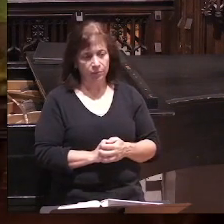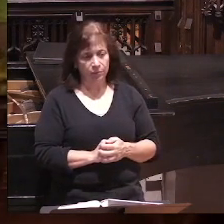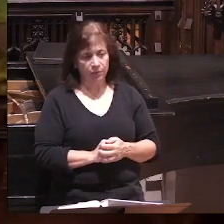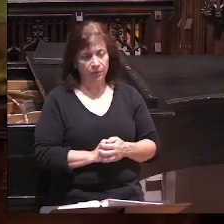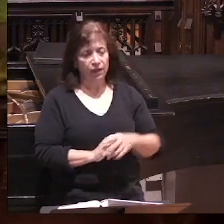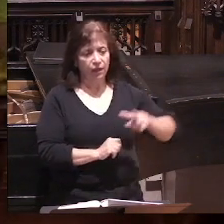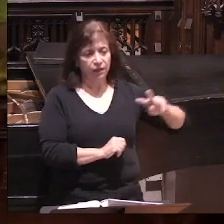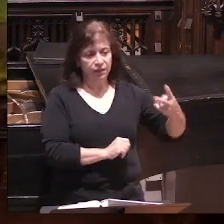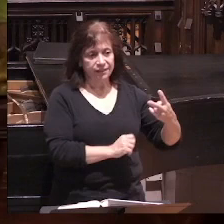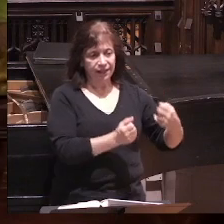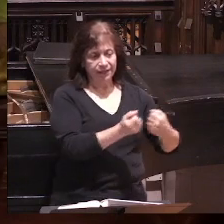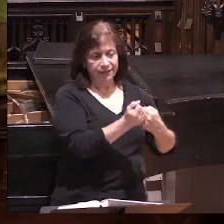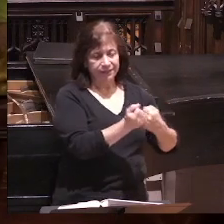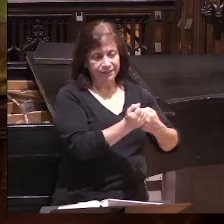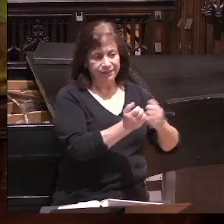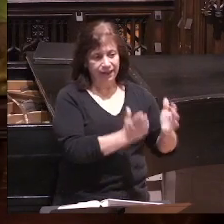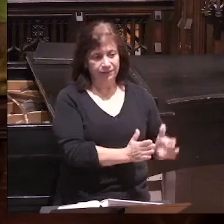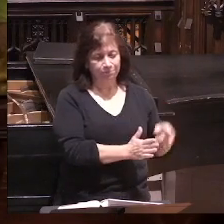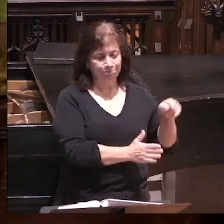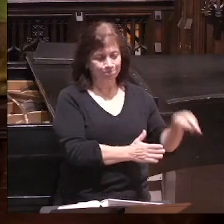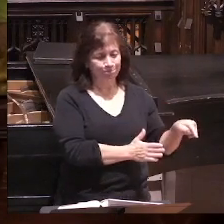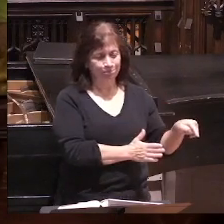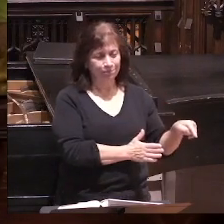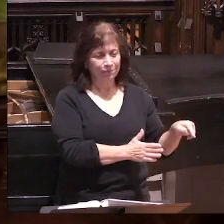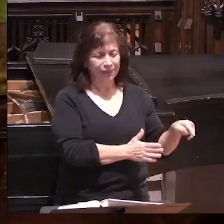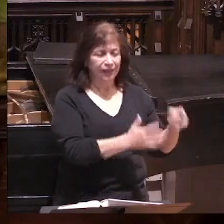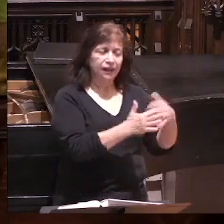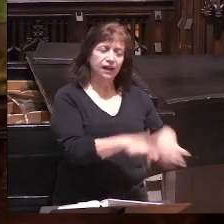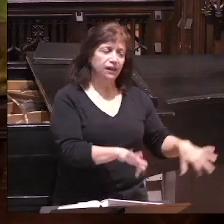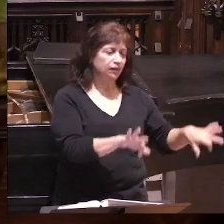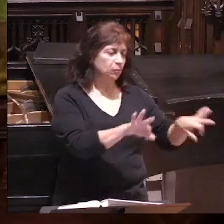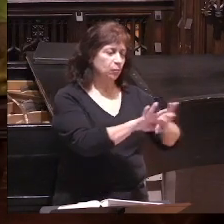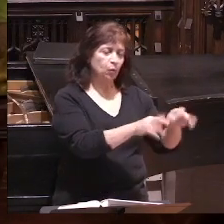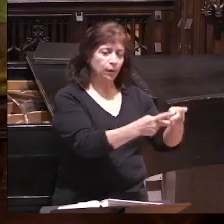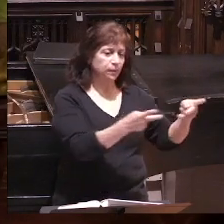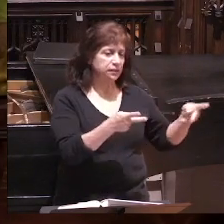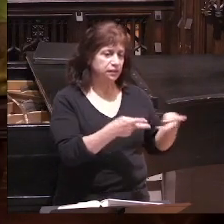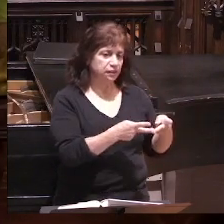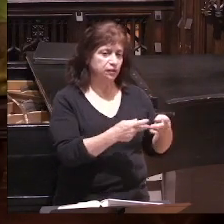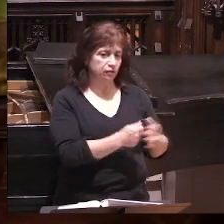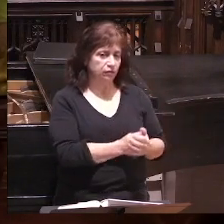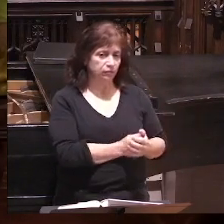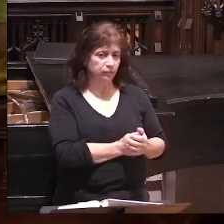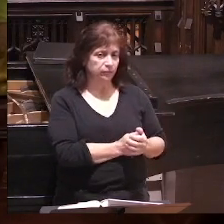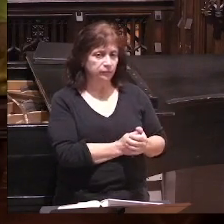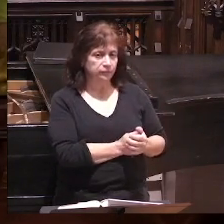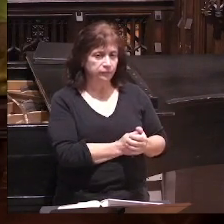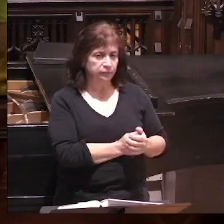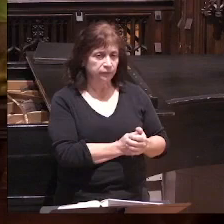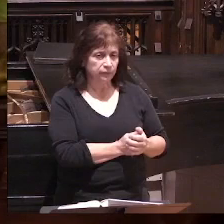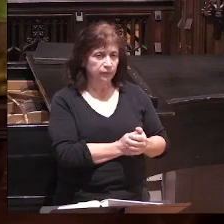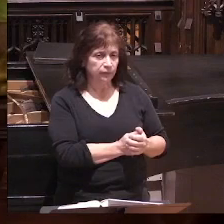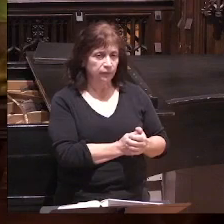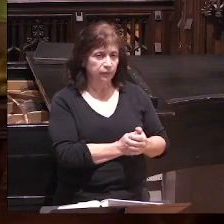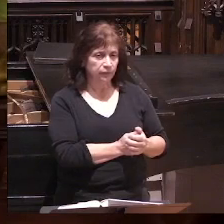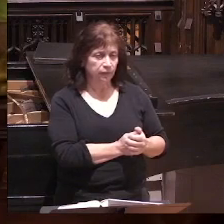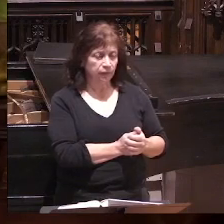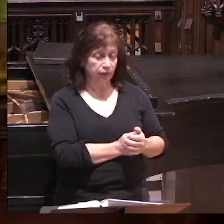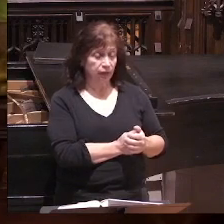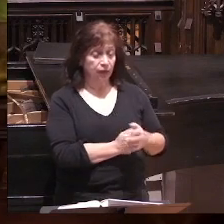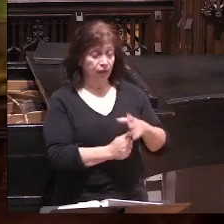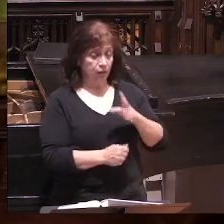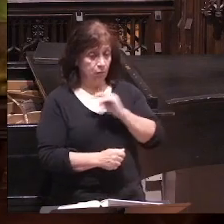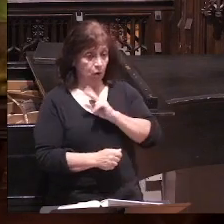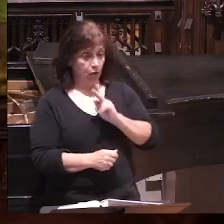The second chair is so vitally important, folks. It was